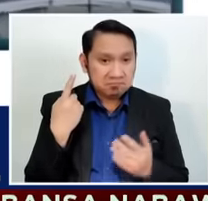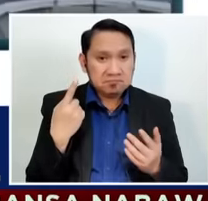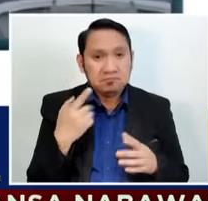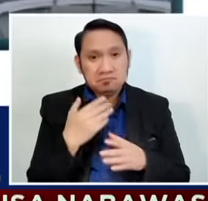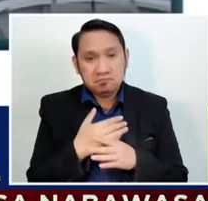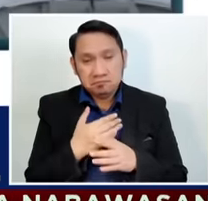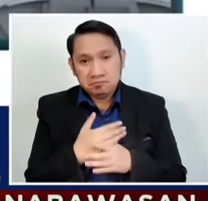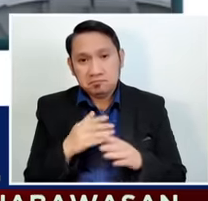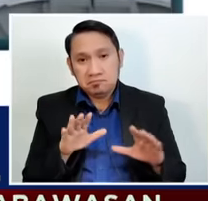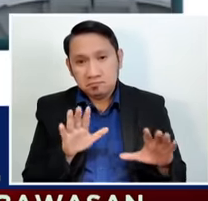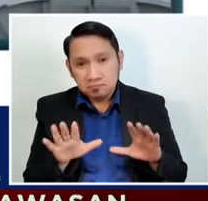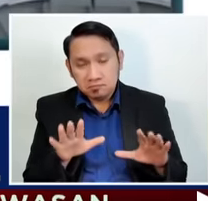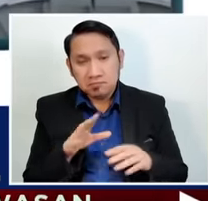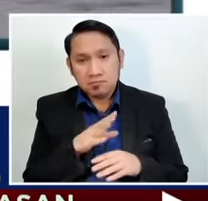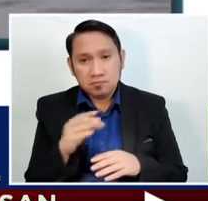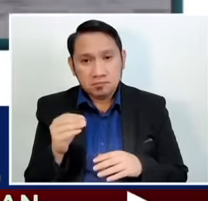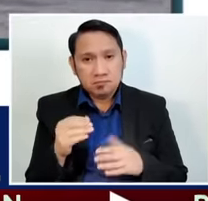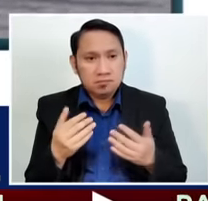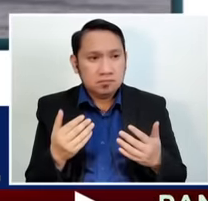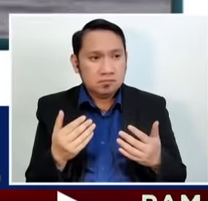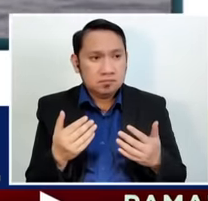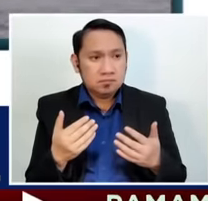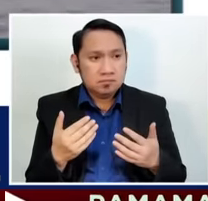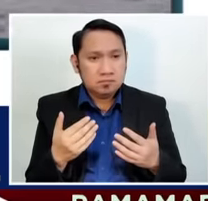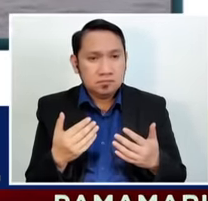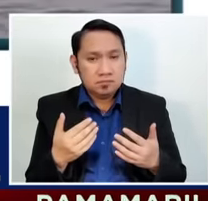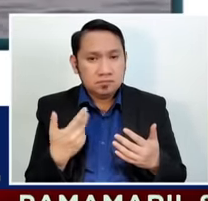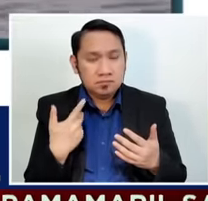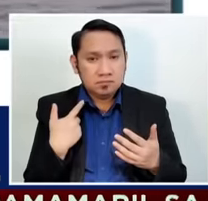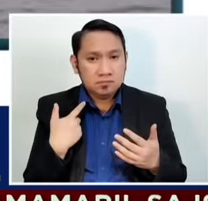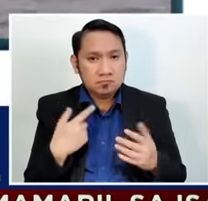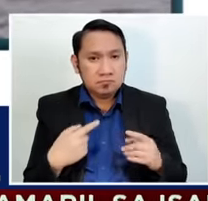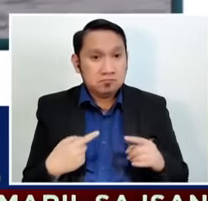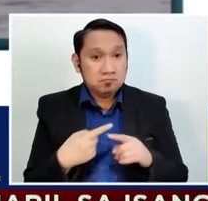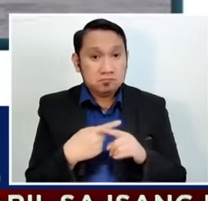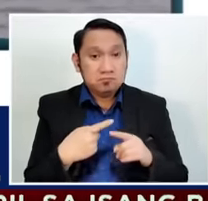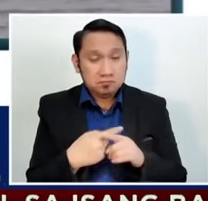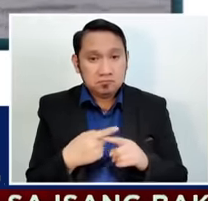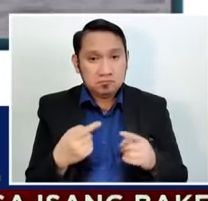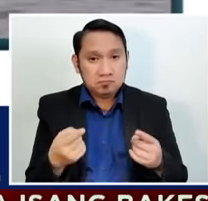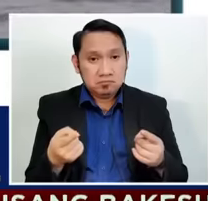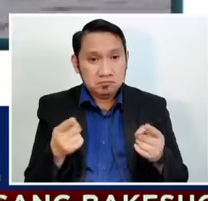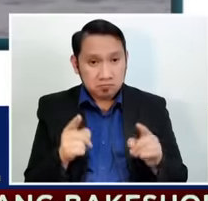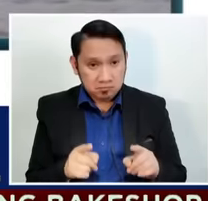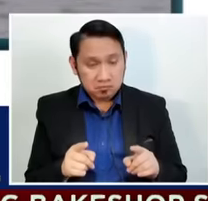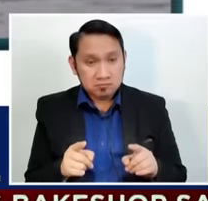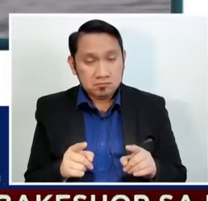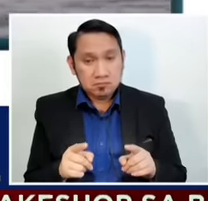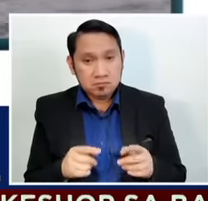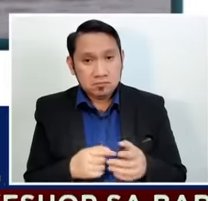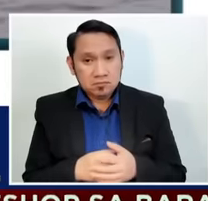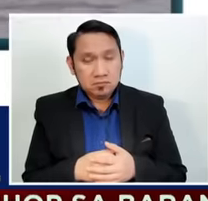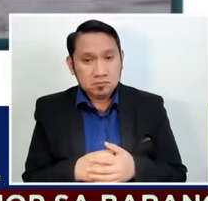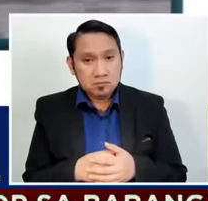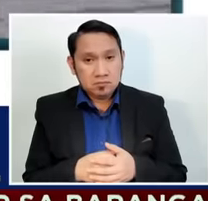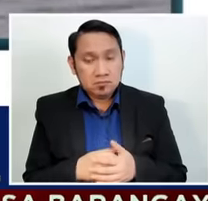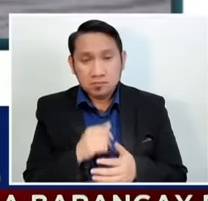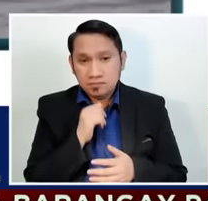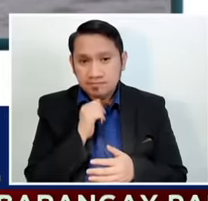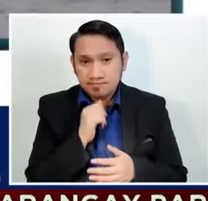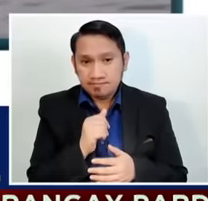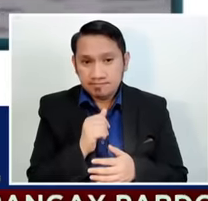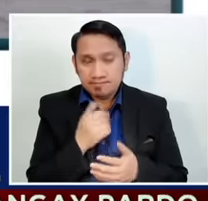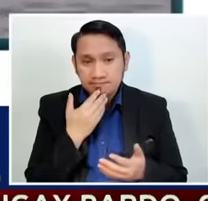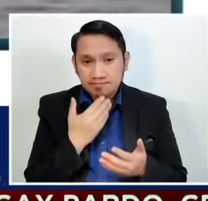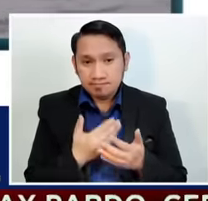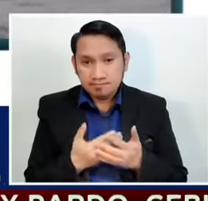laser incidents, and the many other provocative and coercive actions taken by China, it would be ill-advised for them